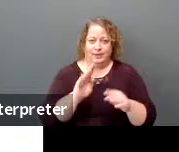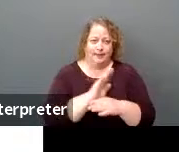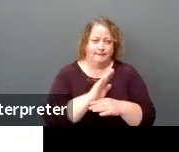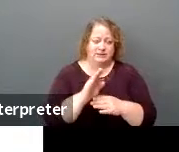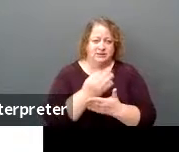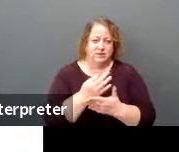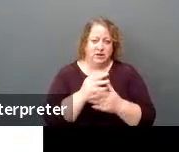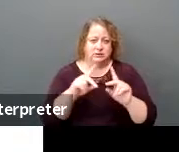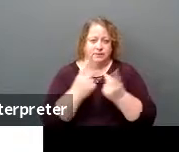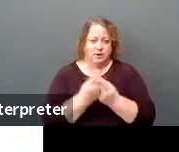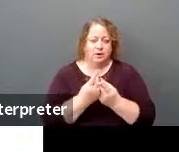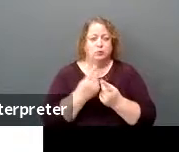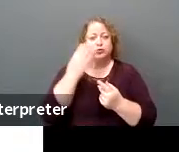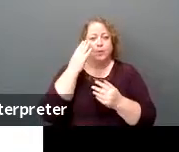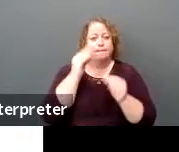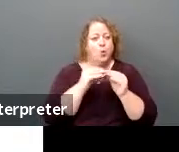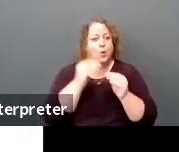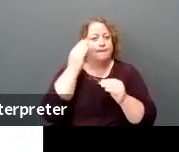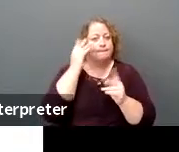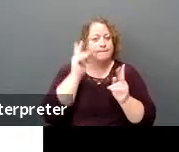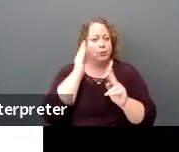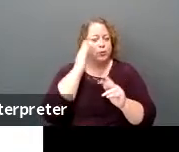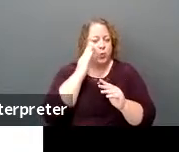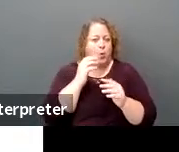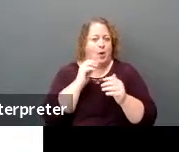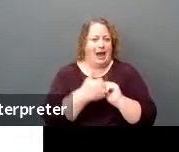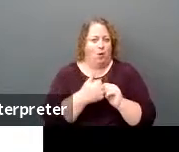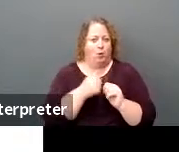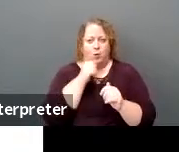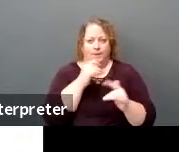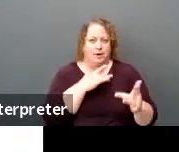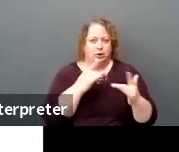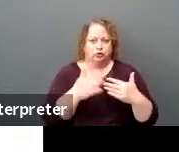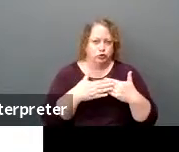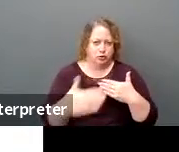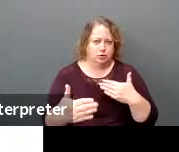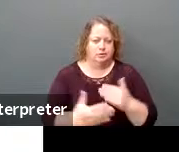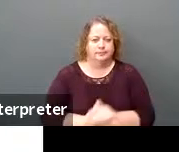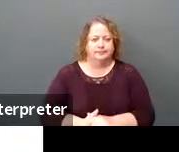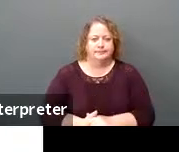department so that more people know how to do that. So this will not be a concern moving forward.